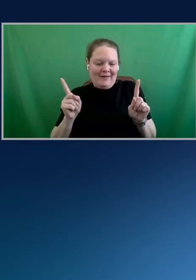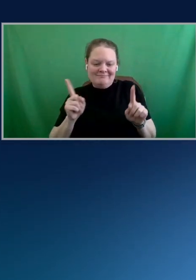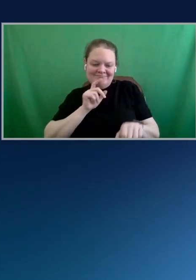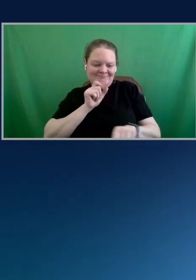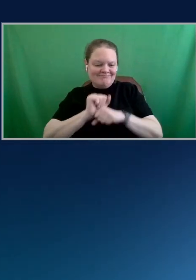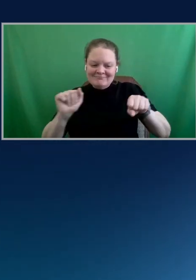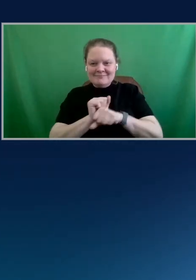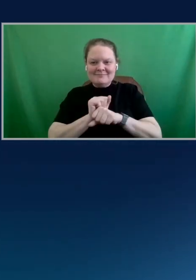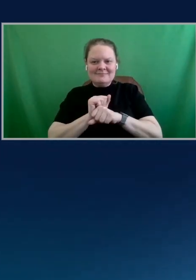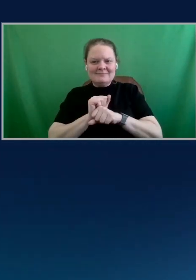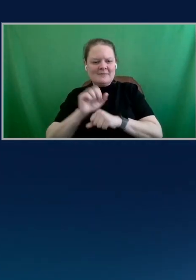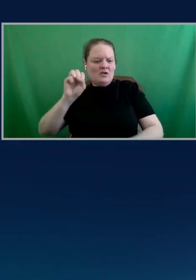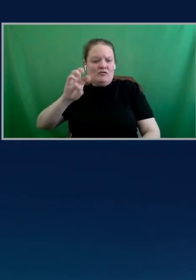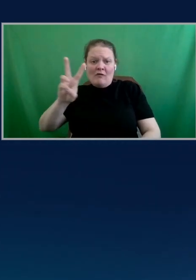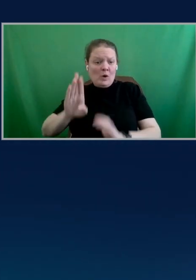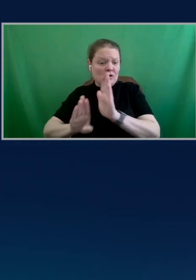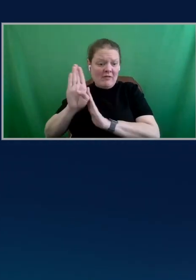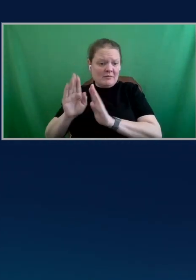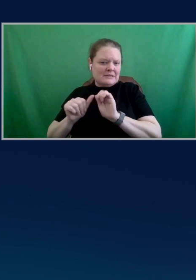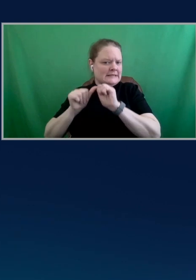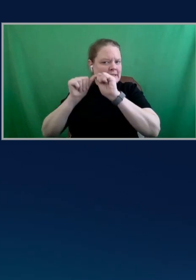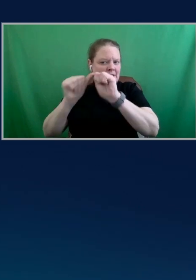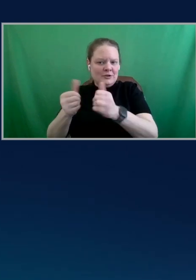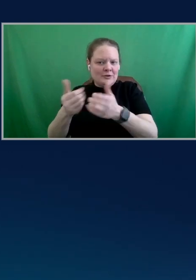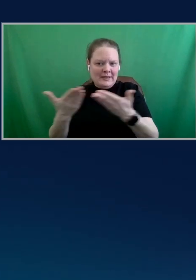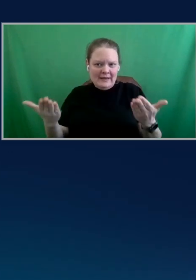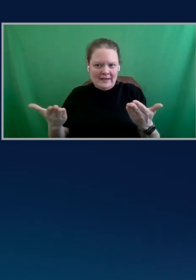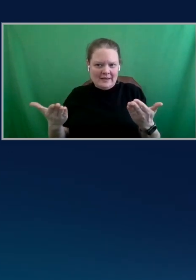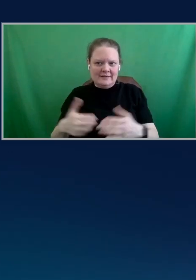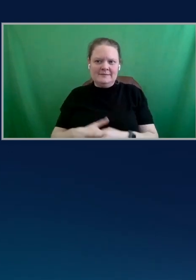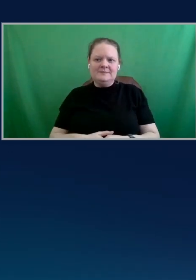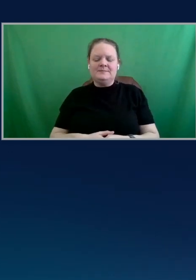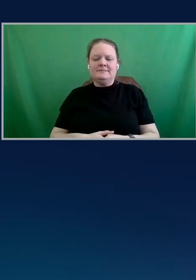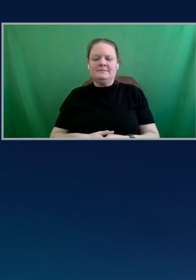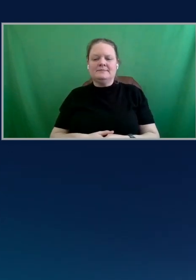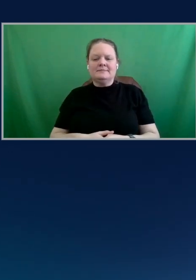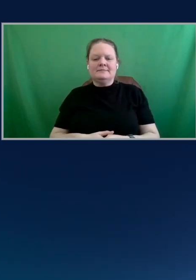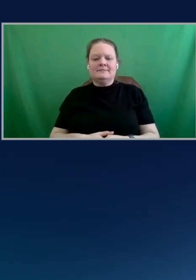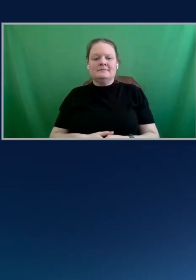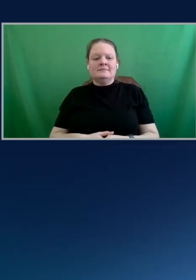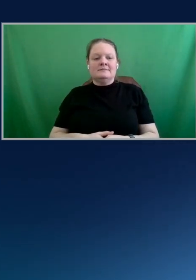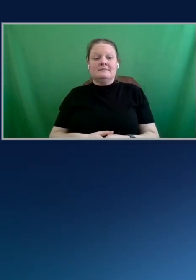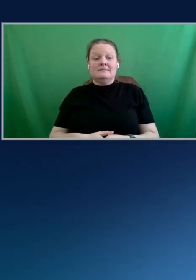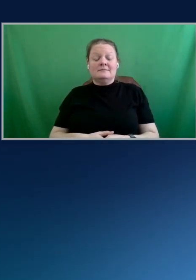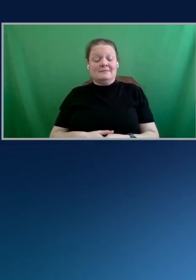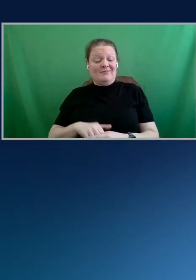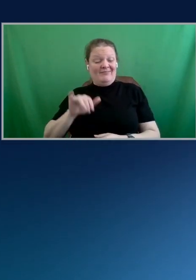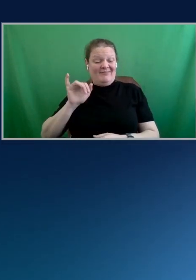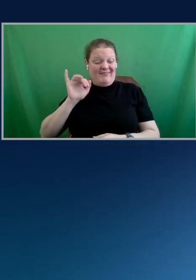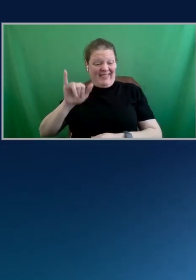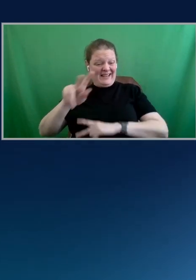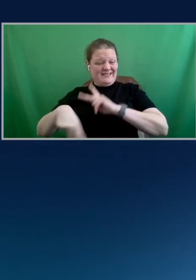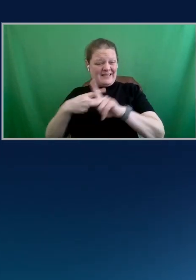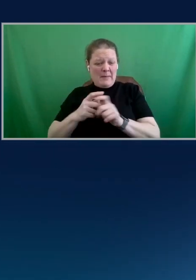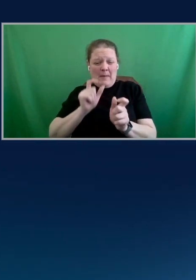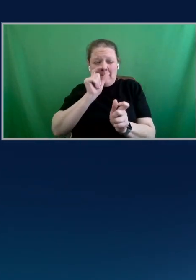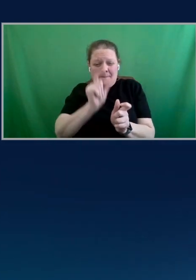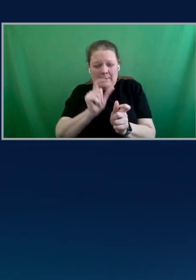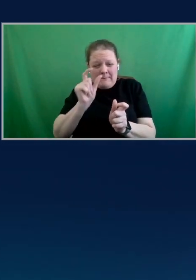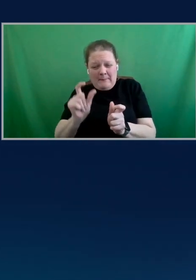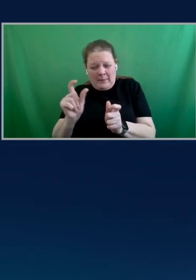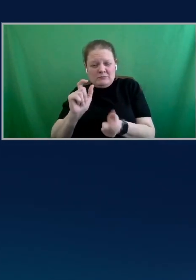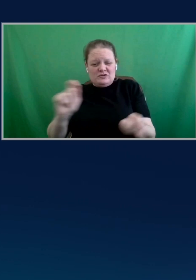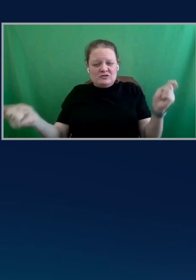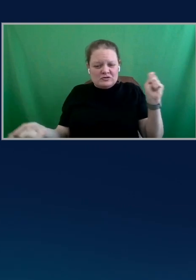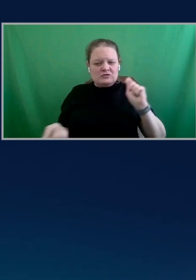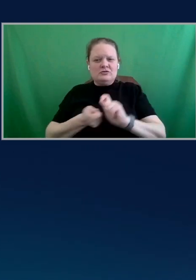software development continued to be a thing. So like, is it that type of incremental step change that you see coming